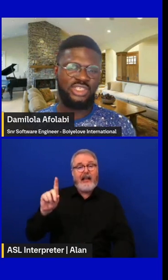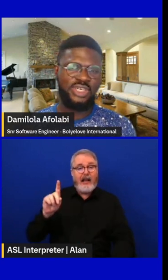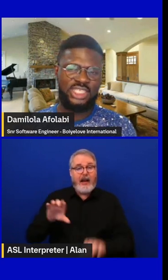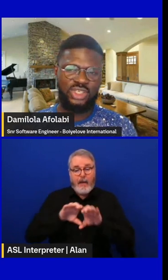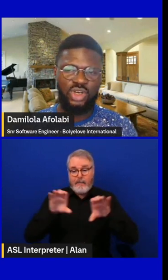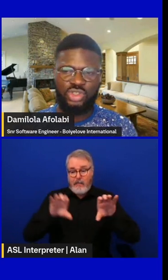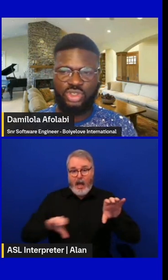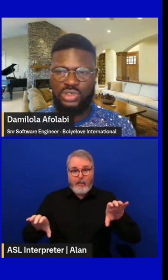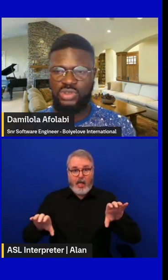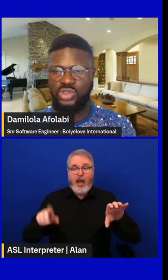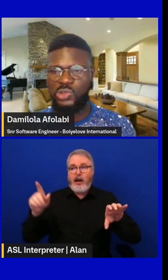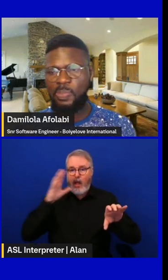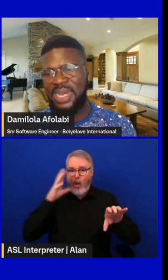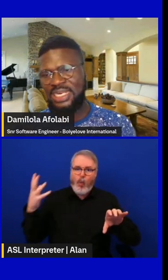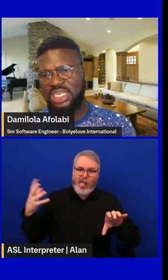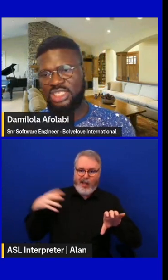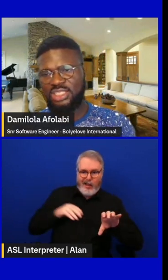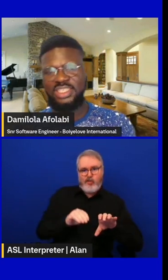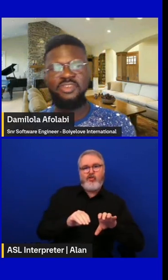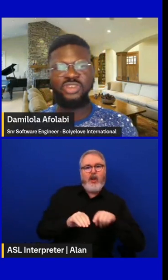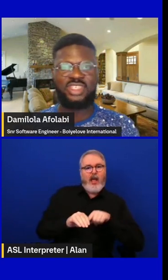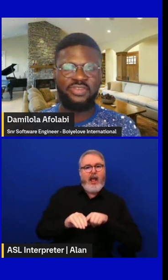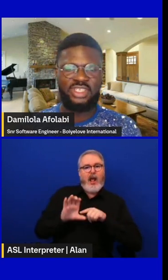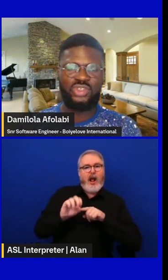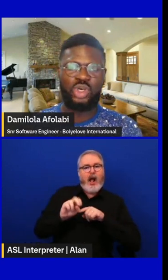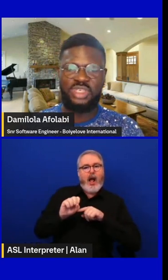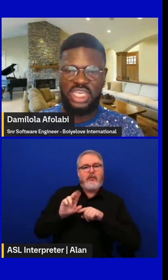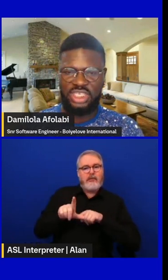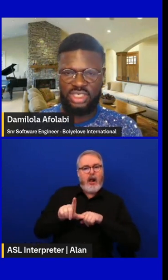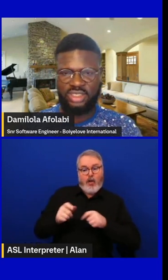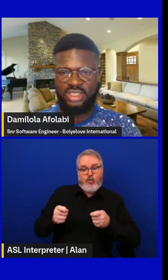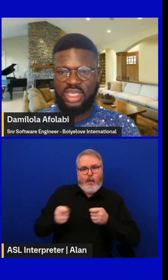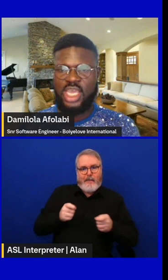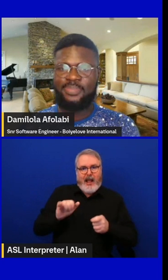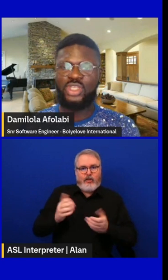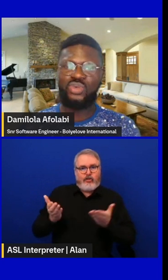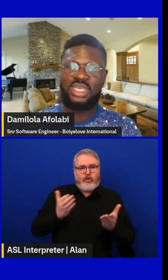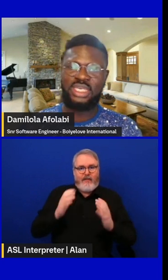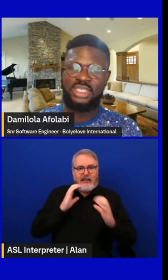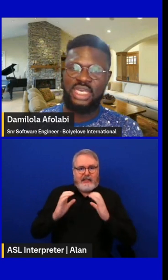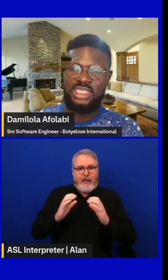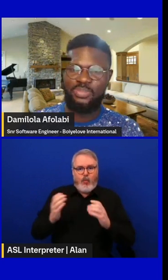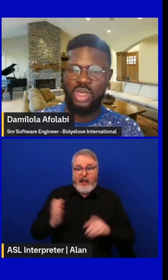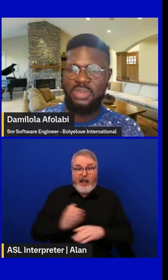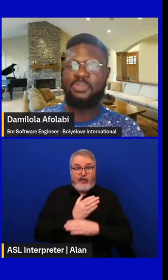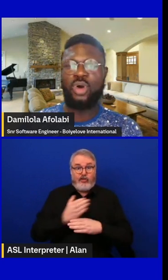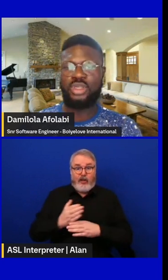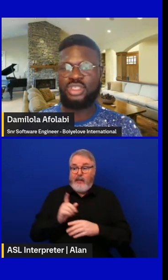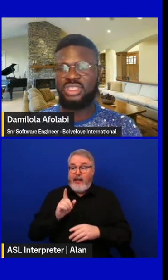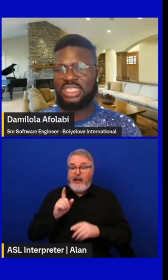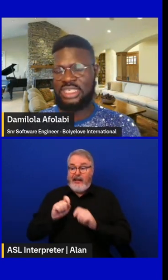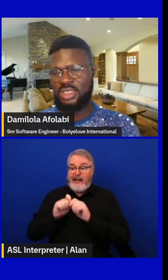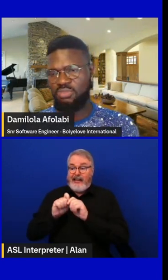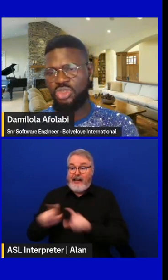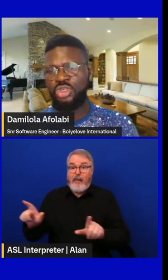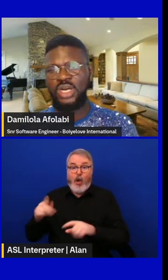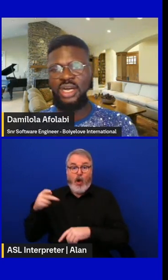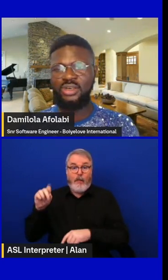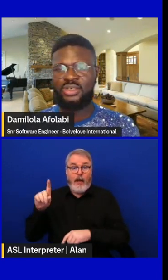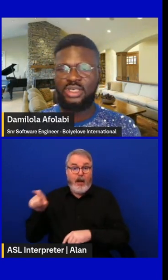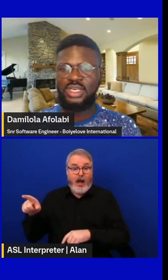could integrate Consul to manage service-to-service communications between deployment pods